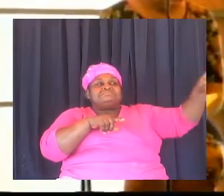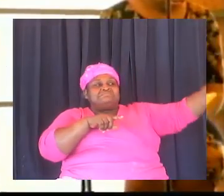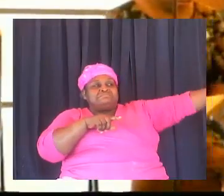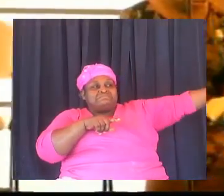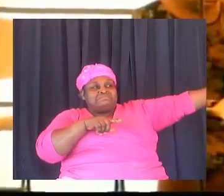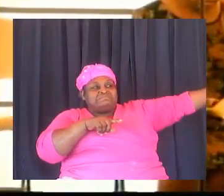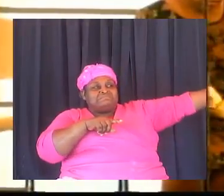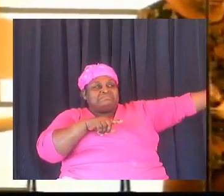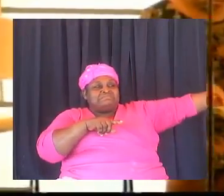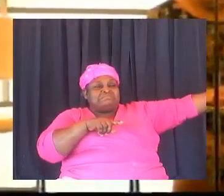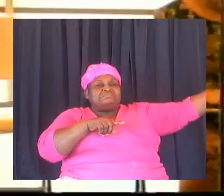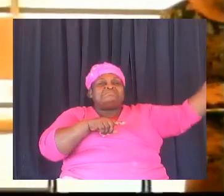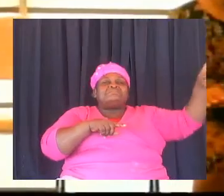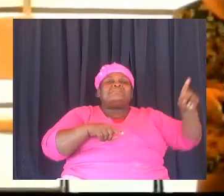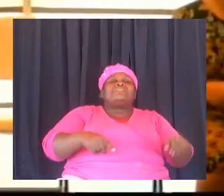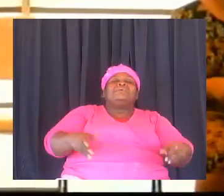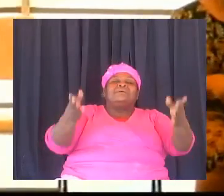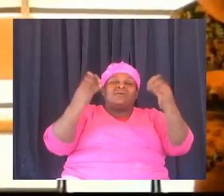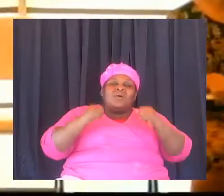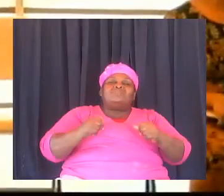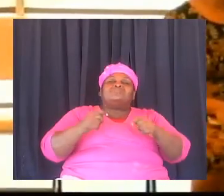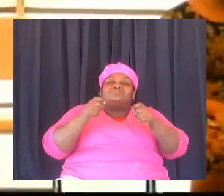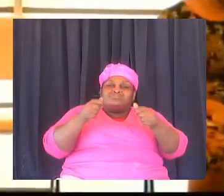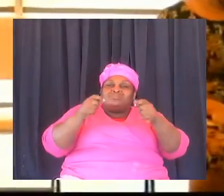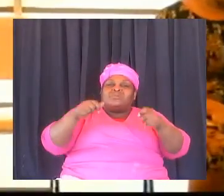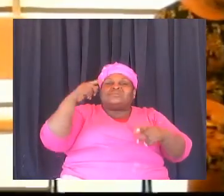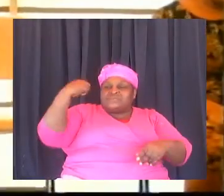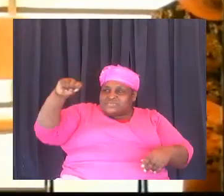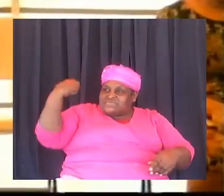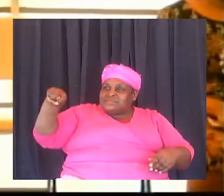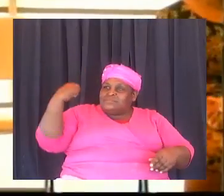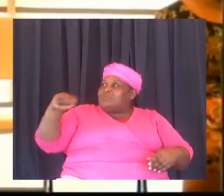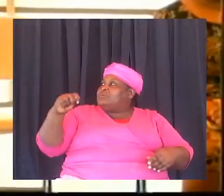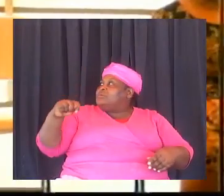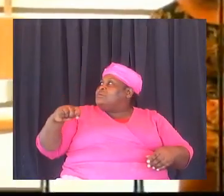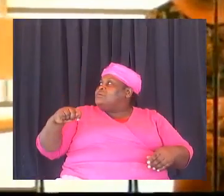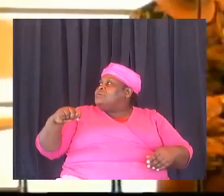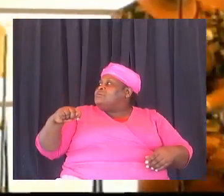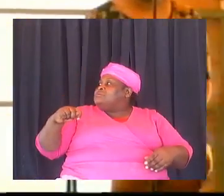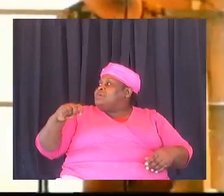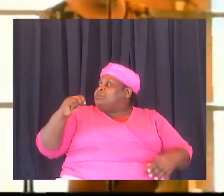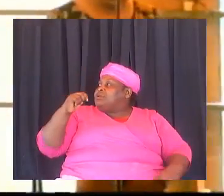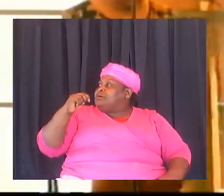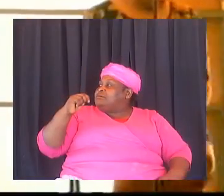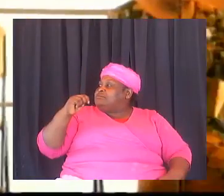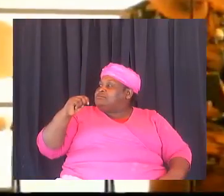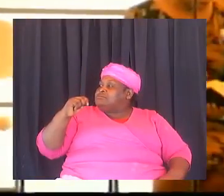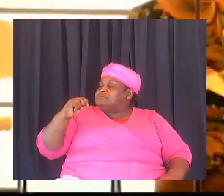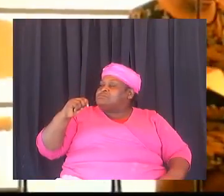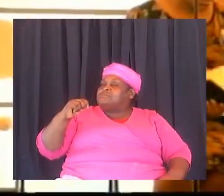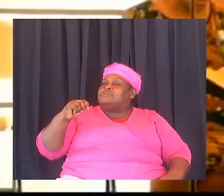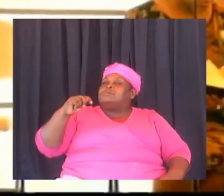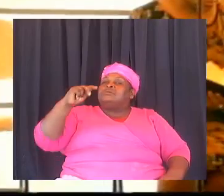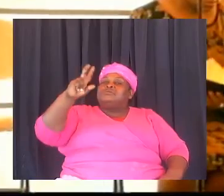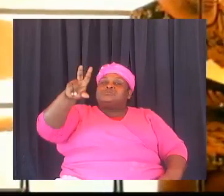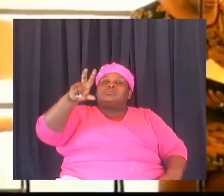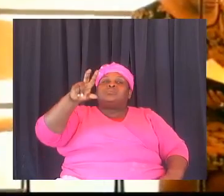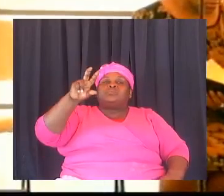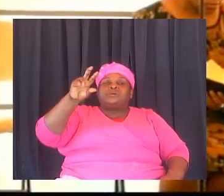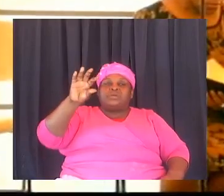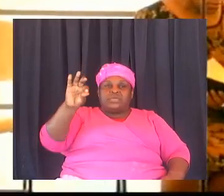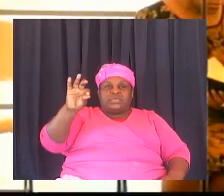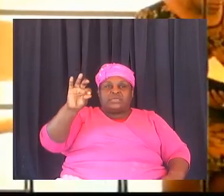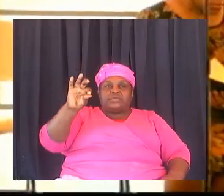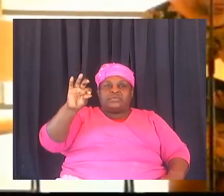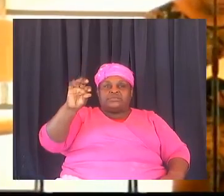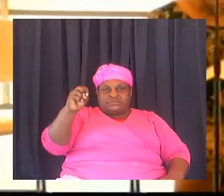Right, I'm just going to ask you, just come with a quick testimony after we sing the two verses of Hymn 280.